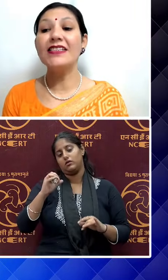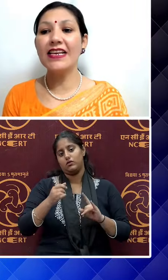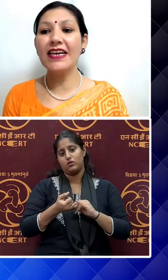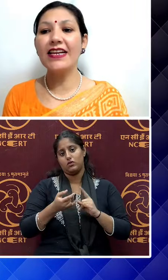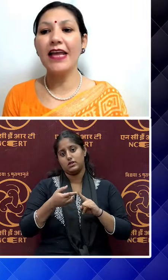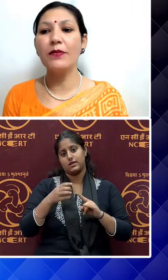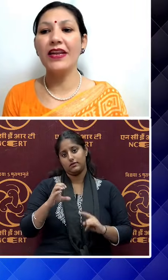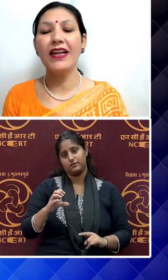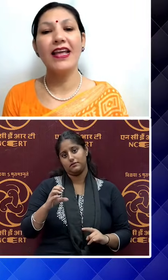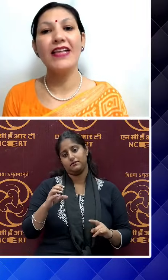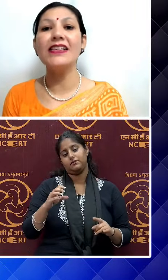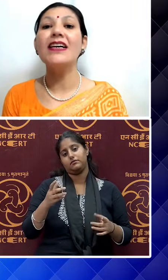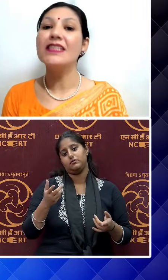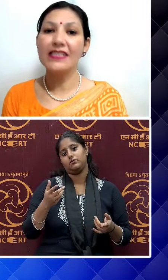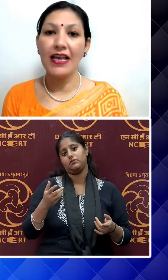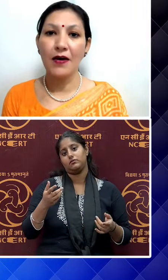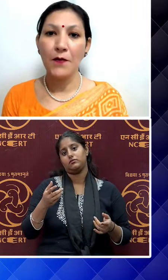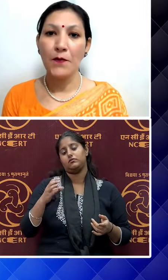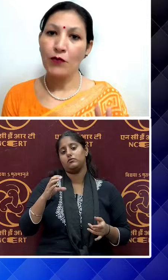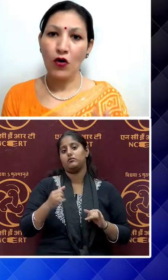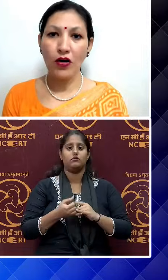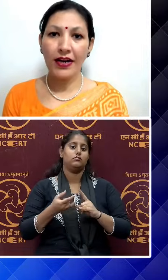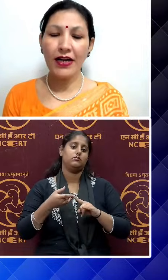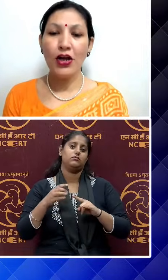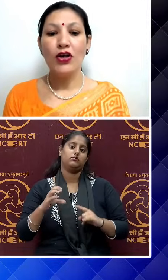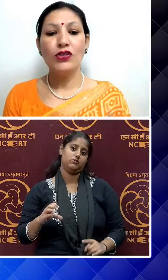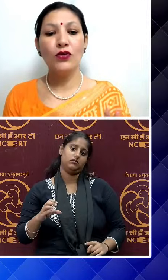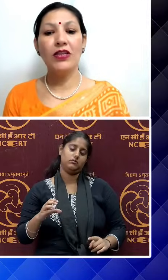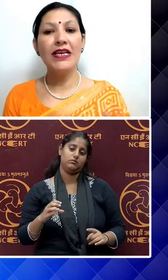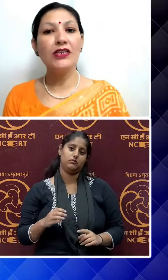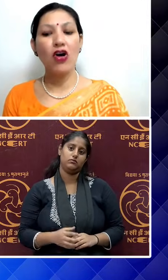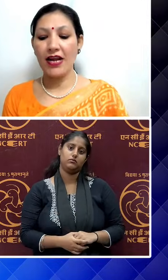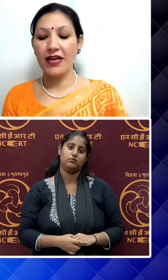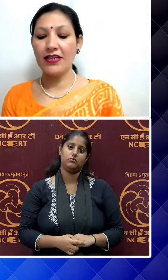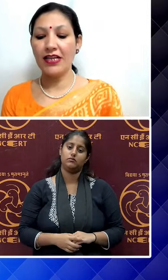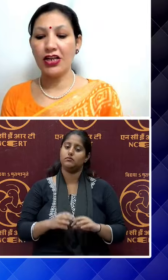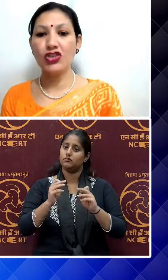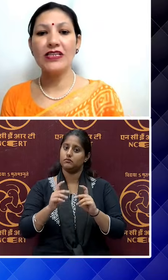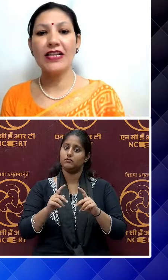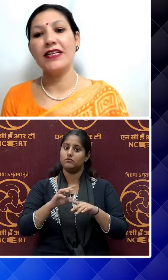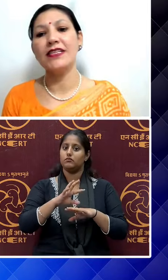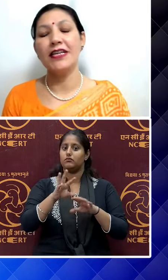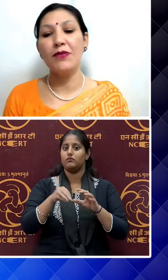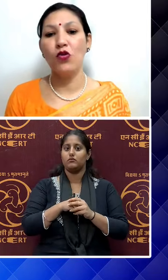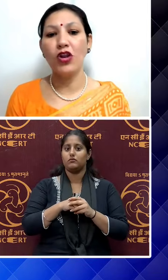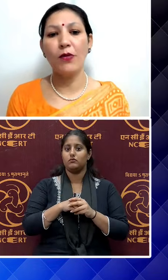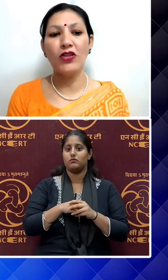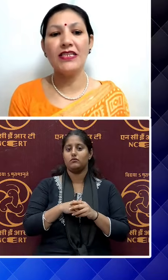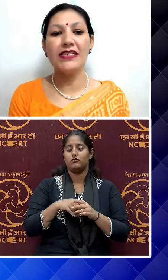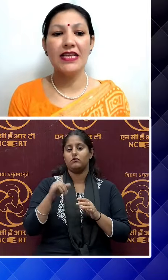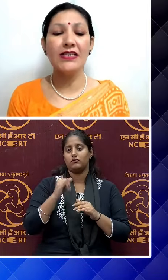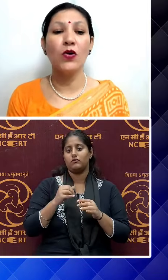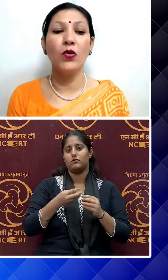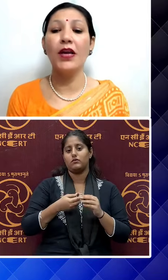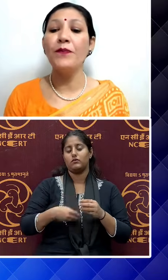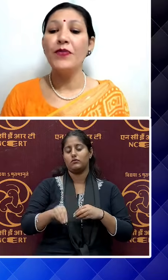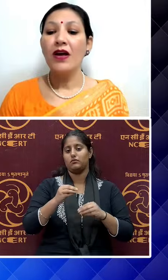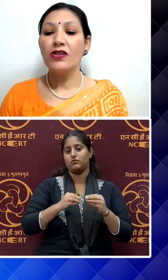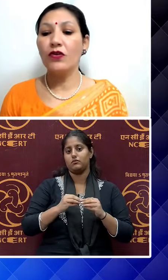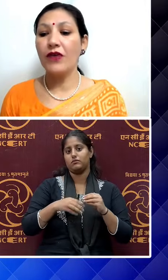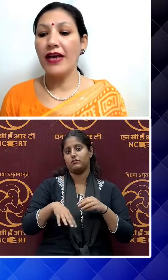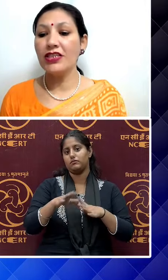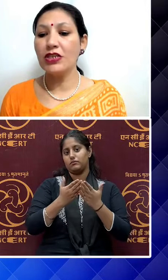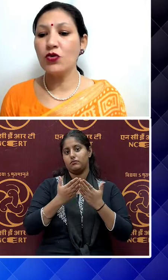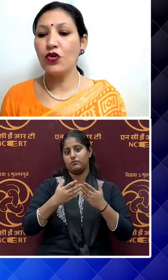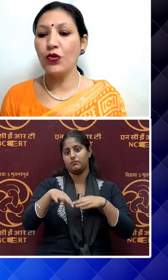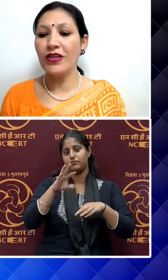And secant can be written as sec. Alright. So these all are the T ratios. Let us study more about these 6 only.